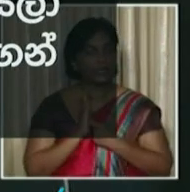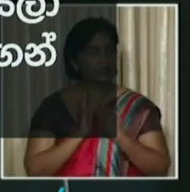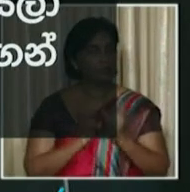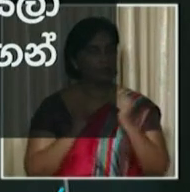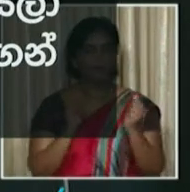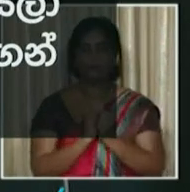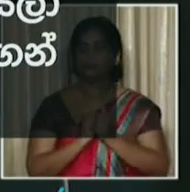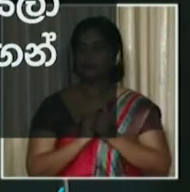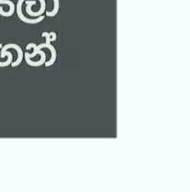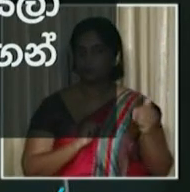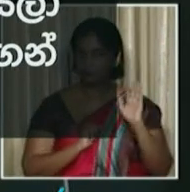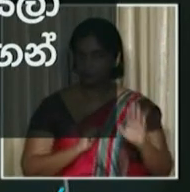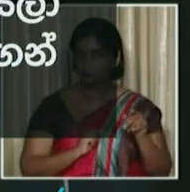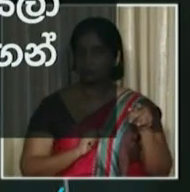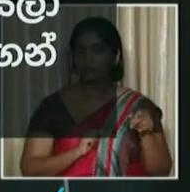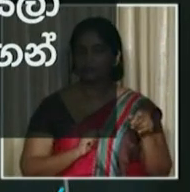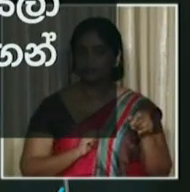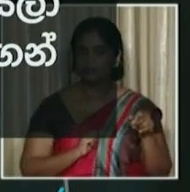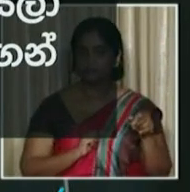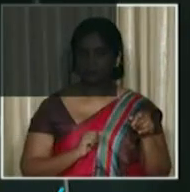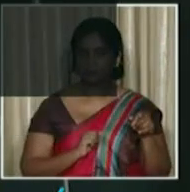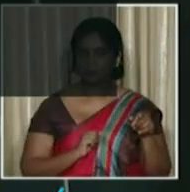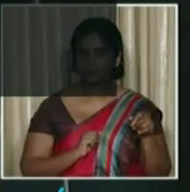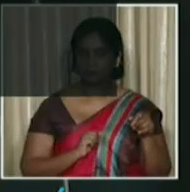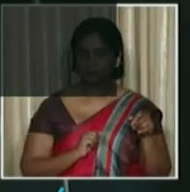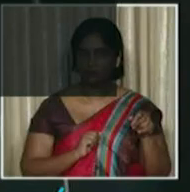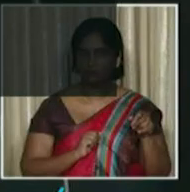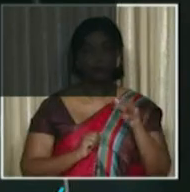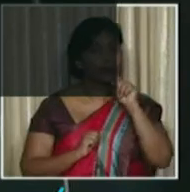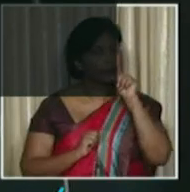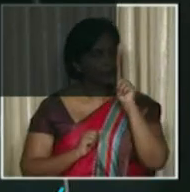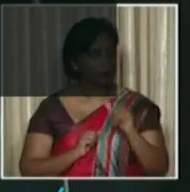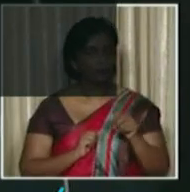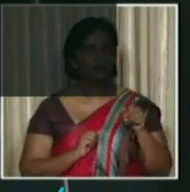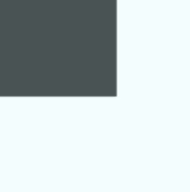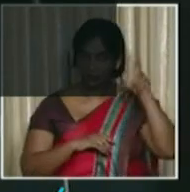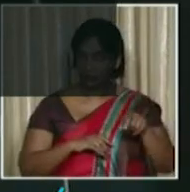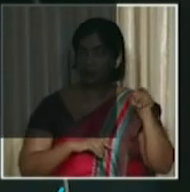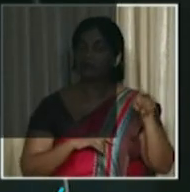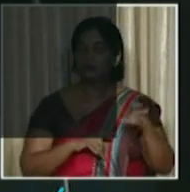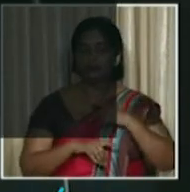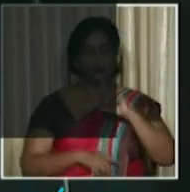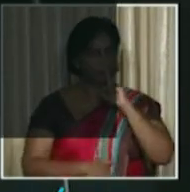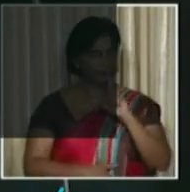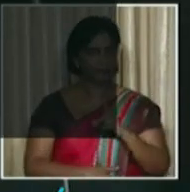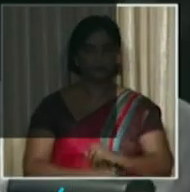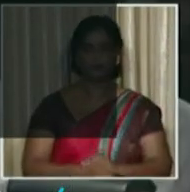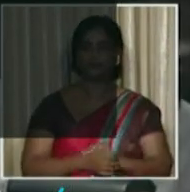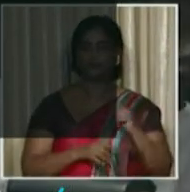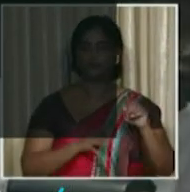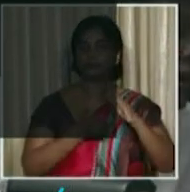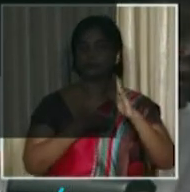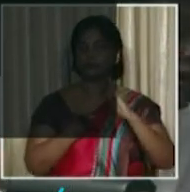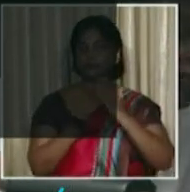the minister. Several times when we pleaded with her, she also passed the ball on to the expert committee. But she did not pass.